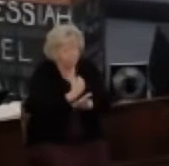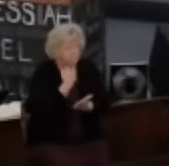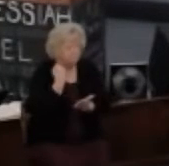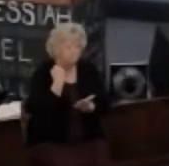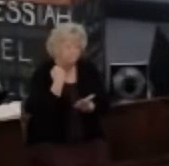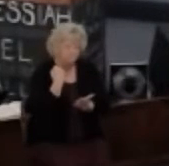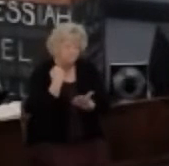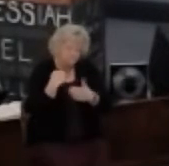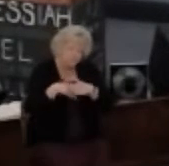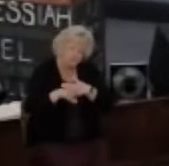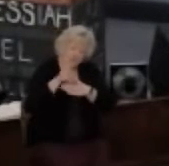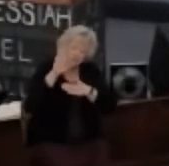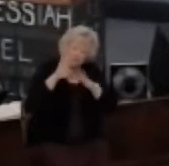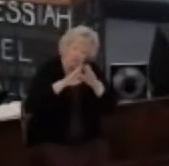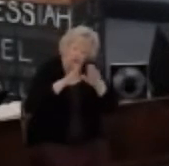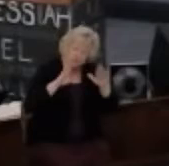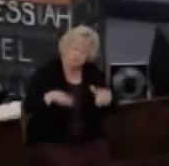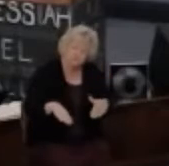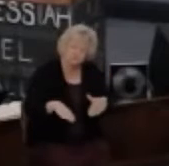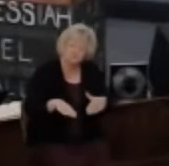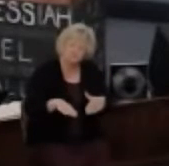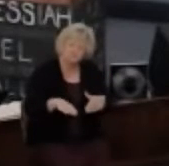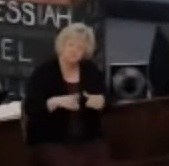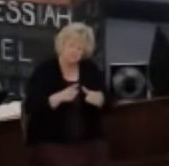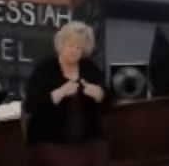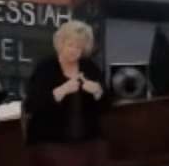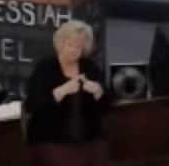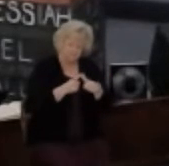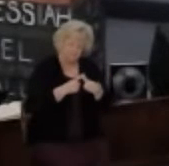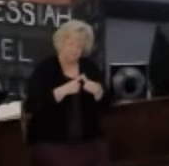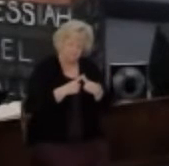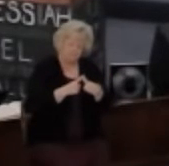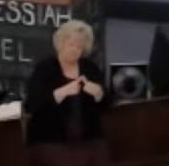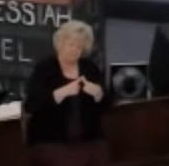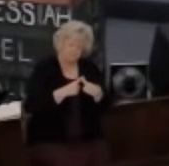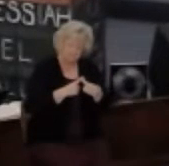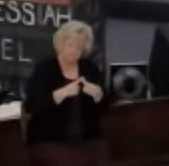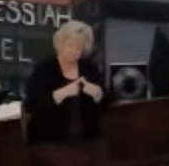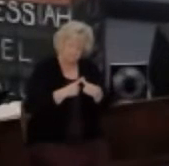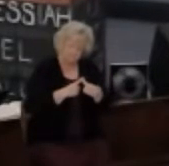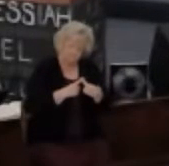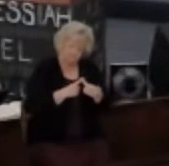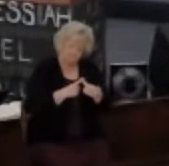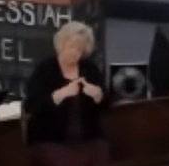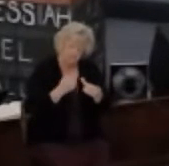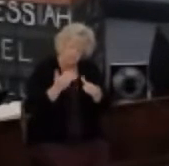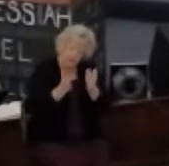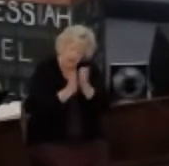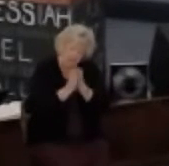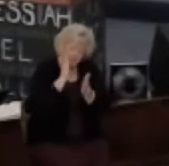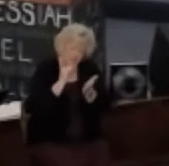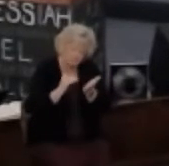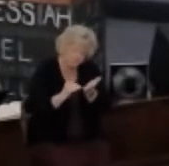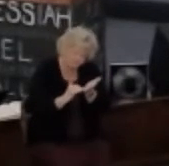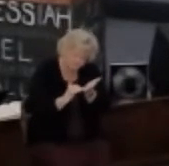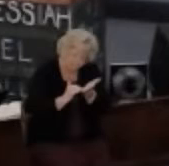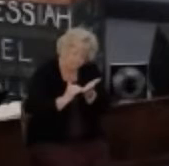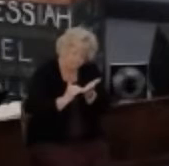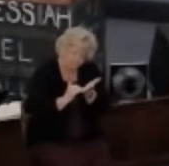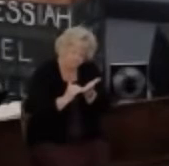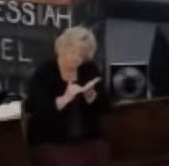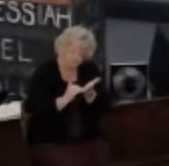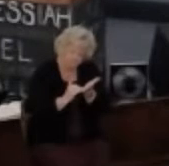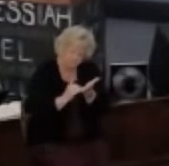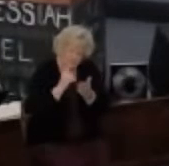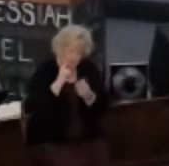morning. Lord, first, we seek your forgiveness for